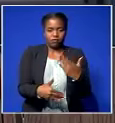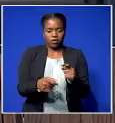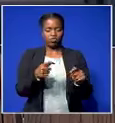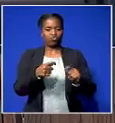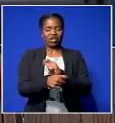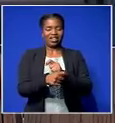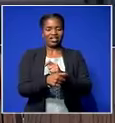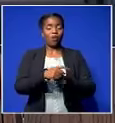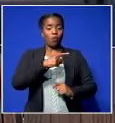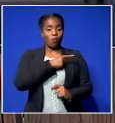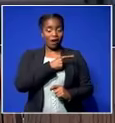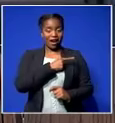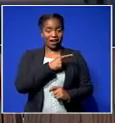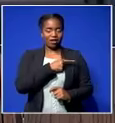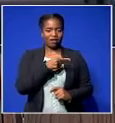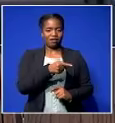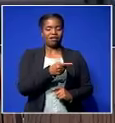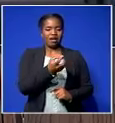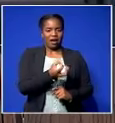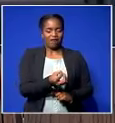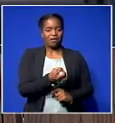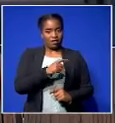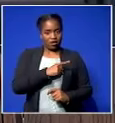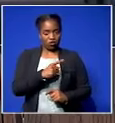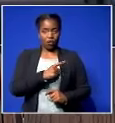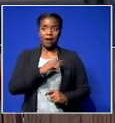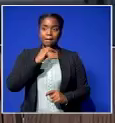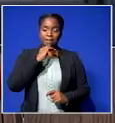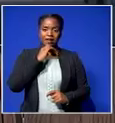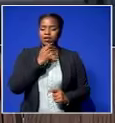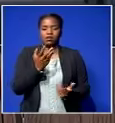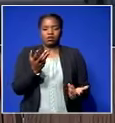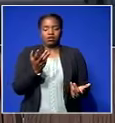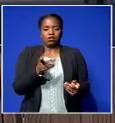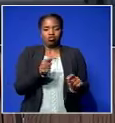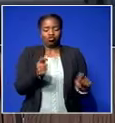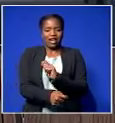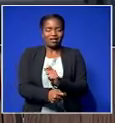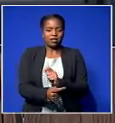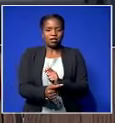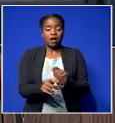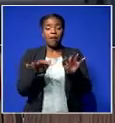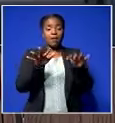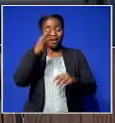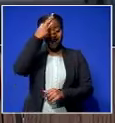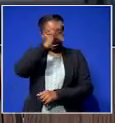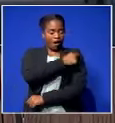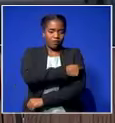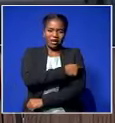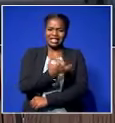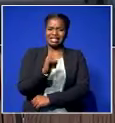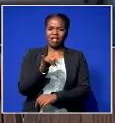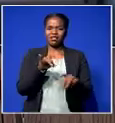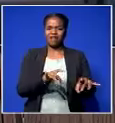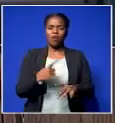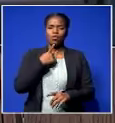long as the healthcare system exists among our people. It's not ever going to come to an end. There's no period where we'll stand up